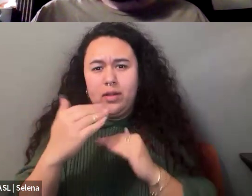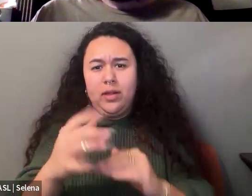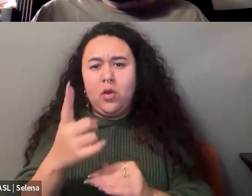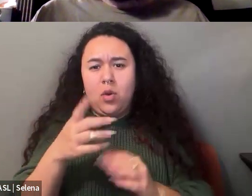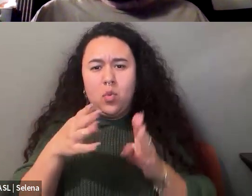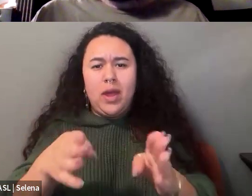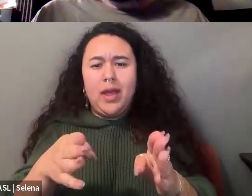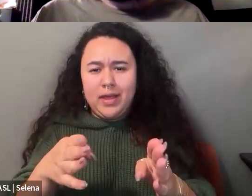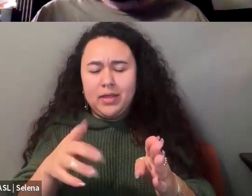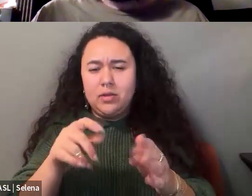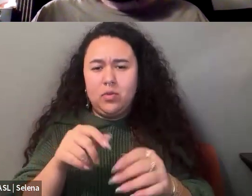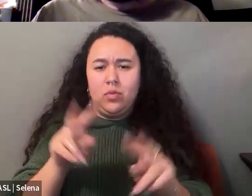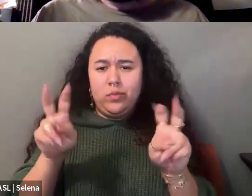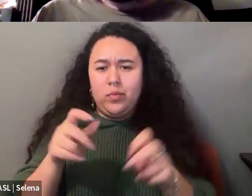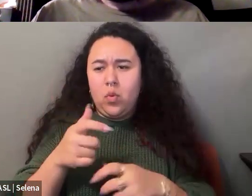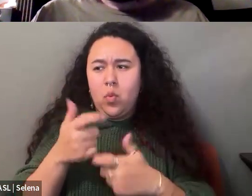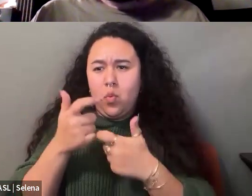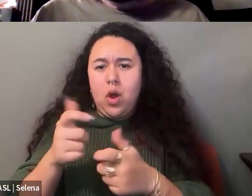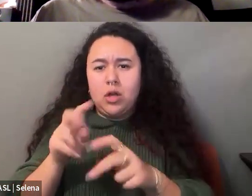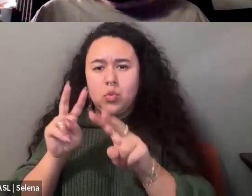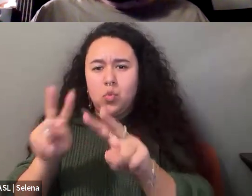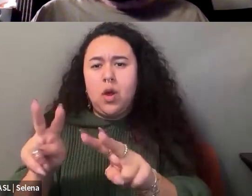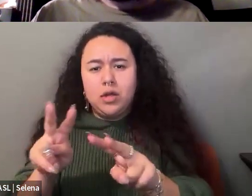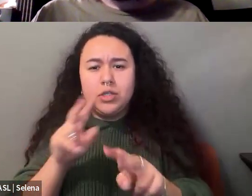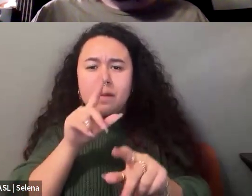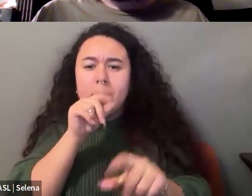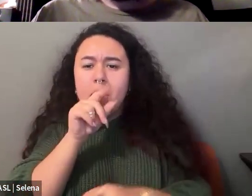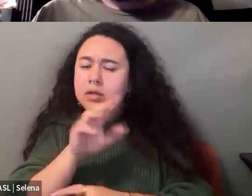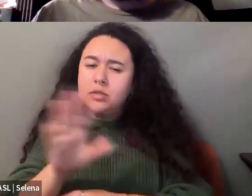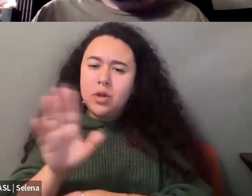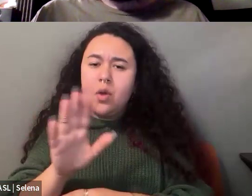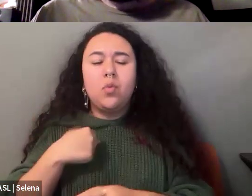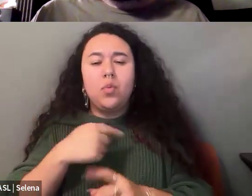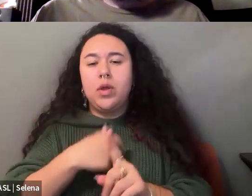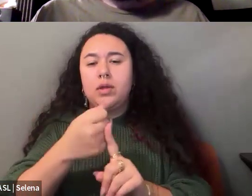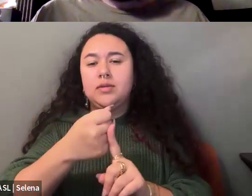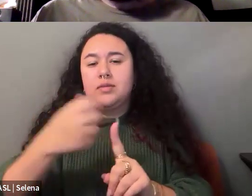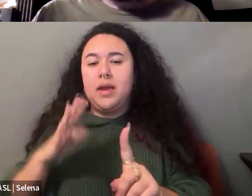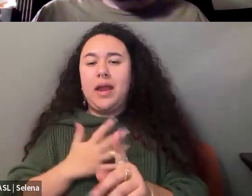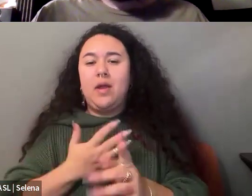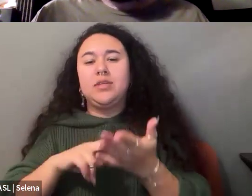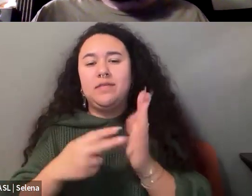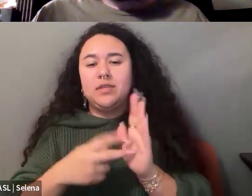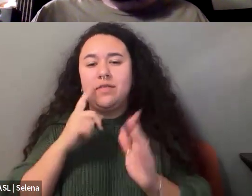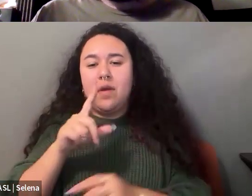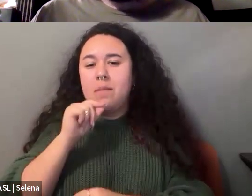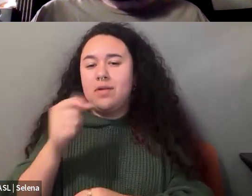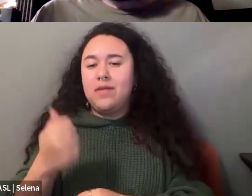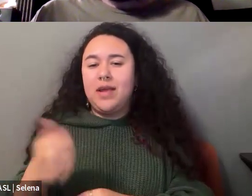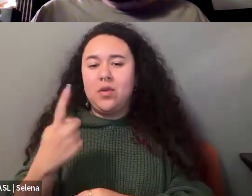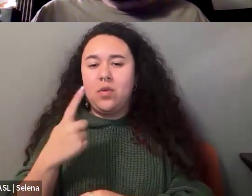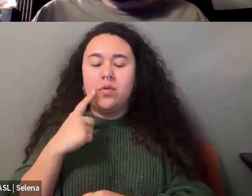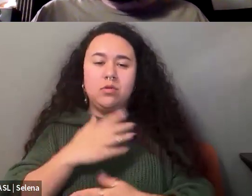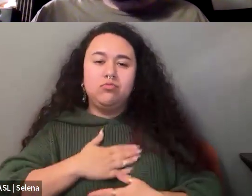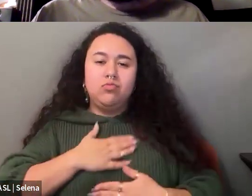be birding. And in fact, part of our goal is expanding our definition of birding to anyone enjoying